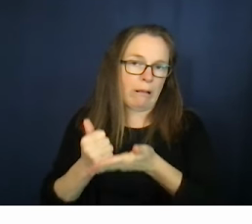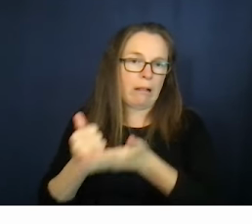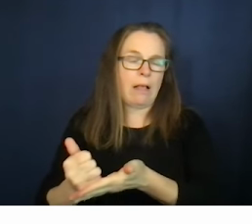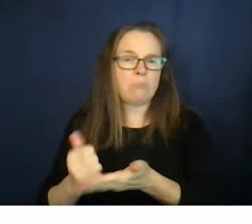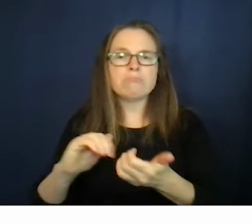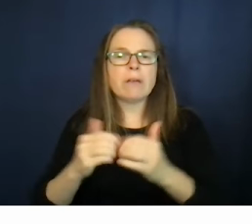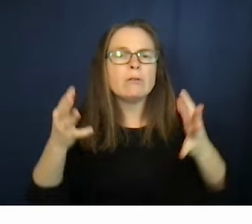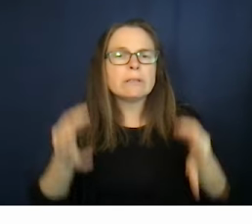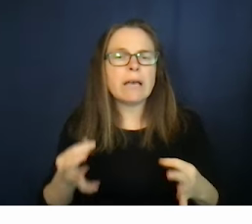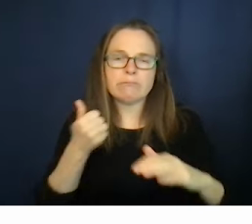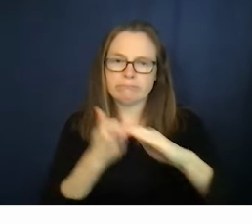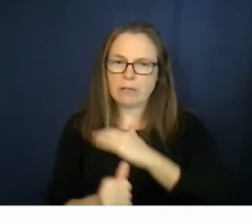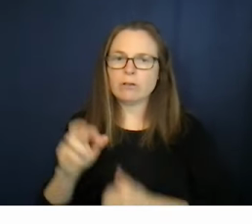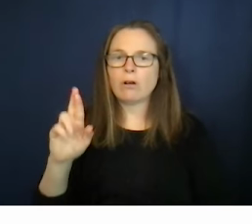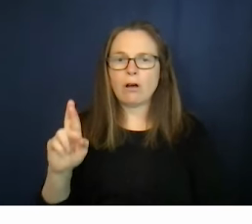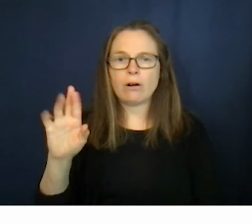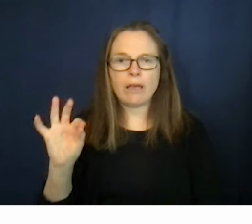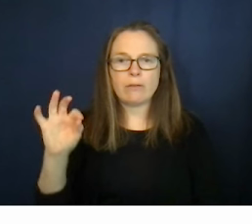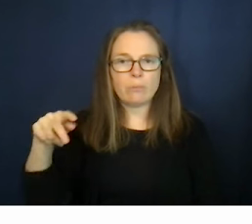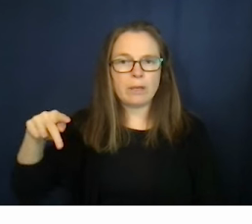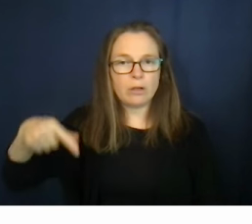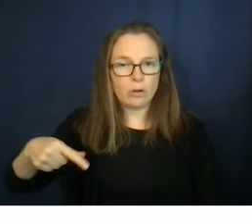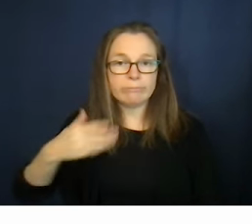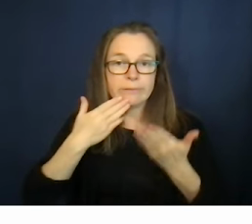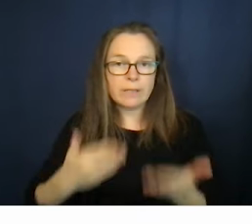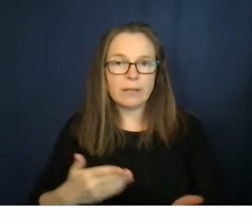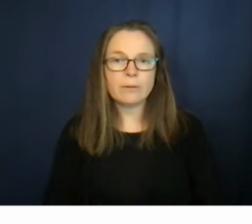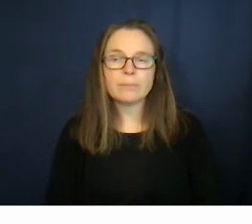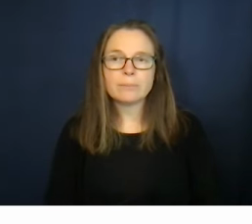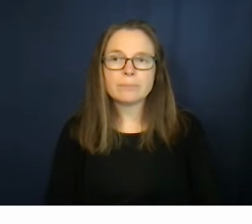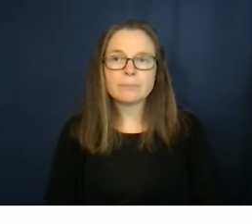decided in the RFPQ. Thank you.